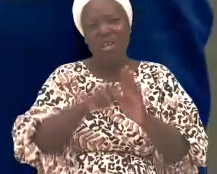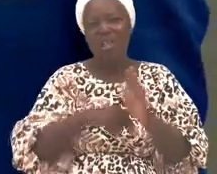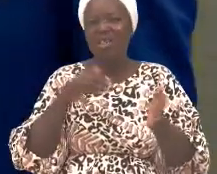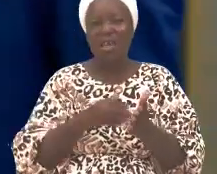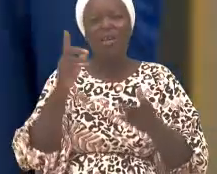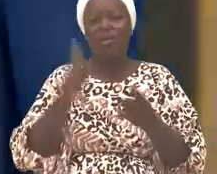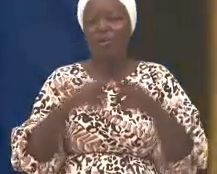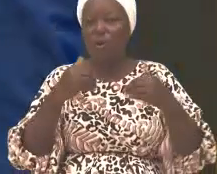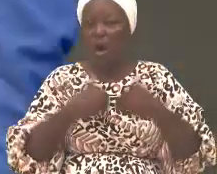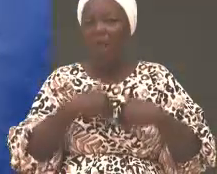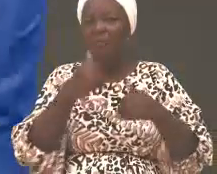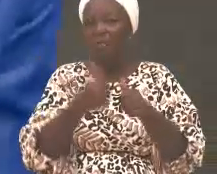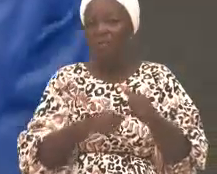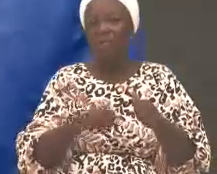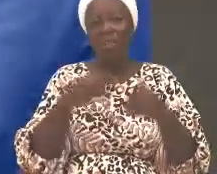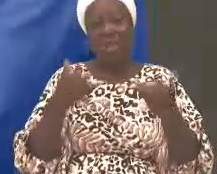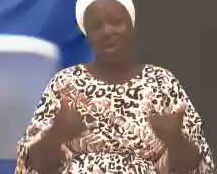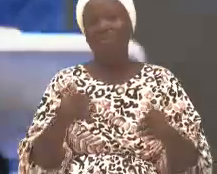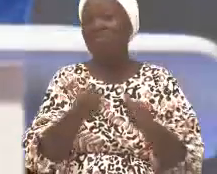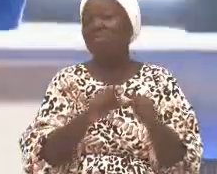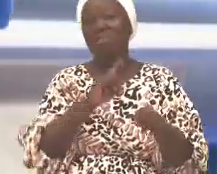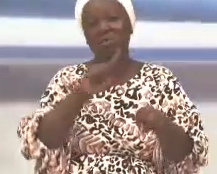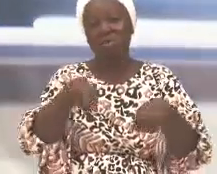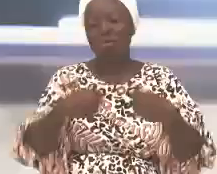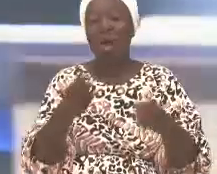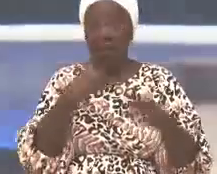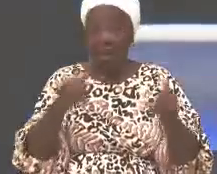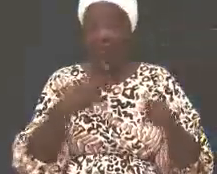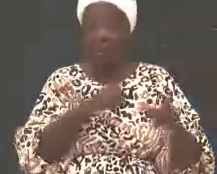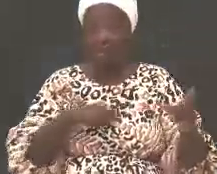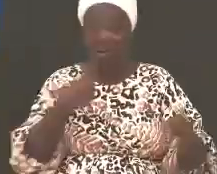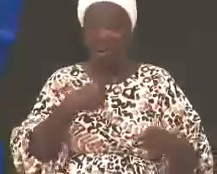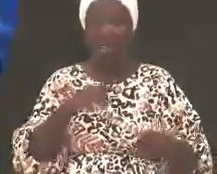is gone. And now the Lord says, that stony